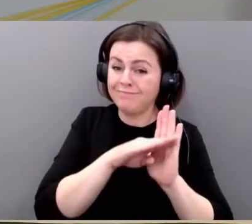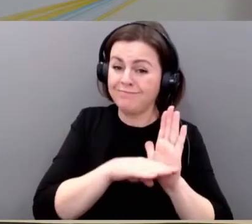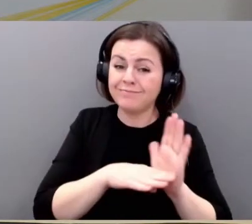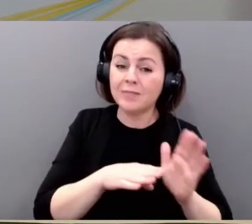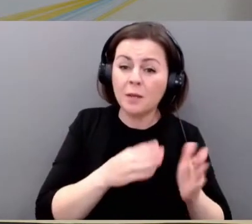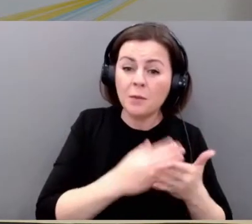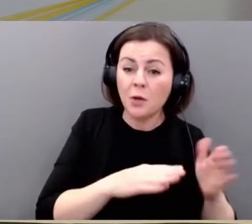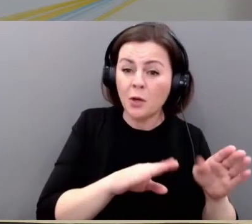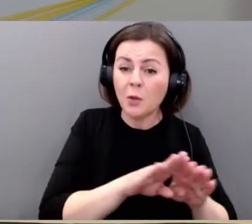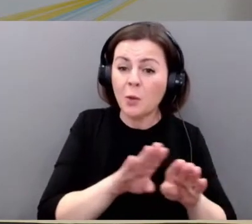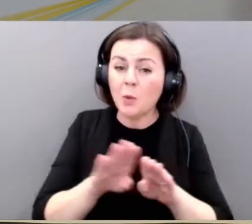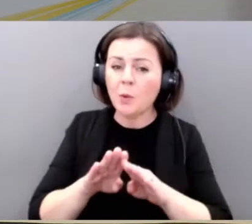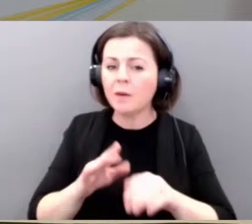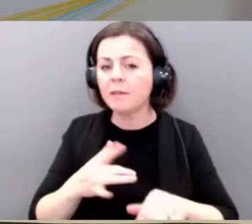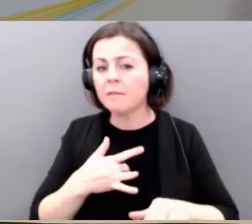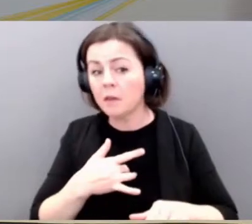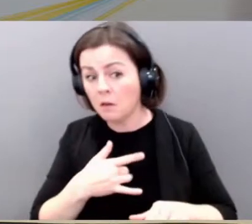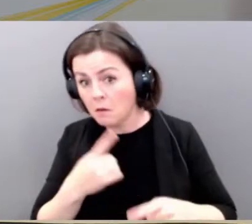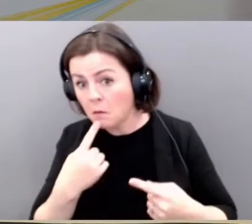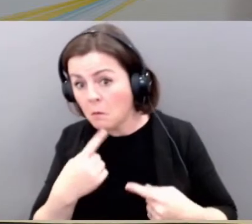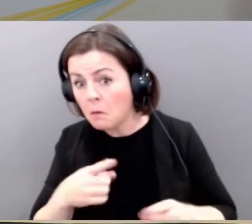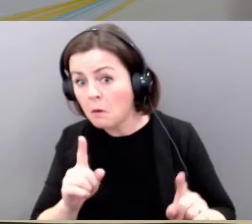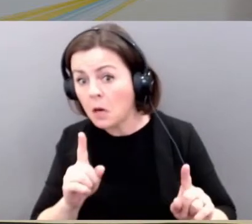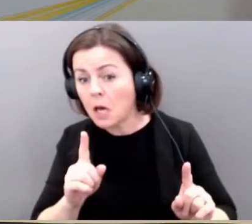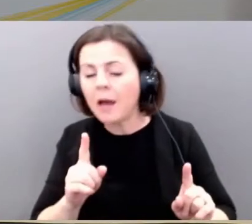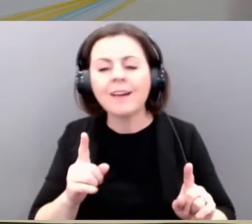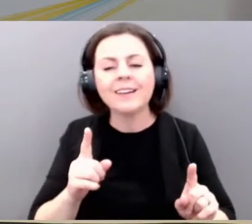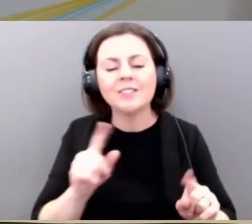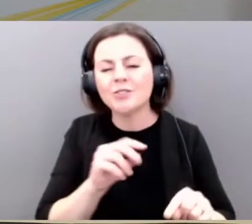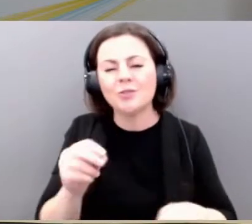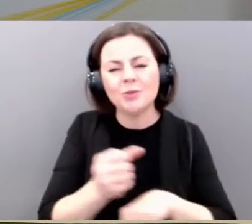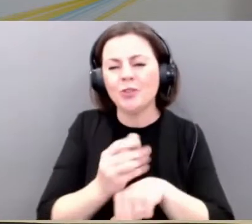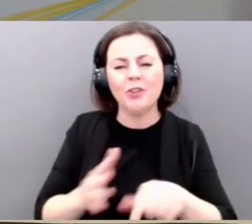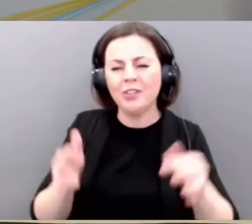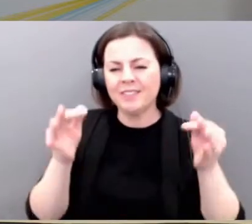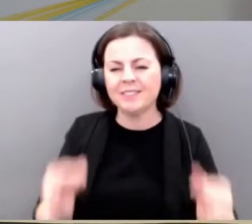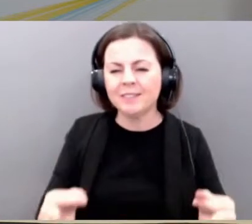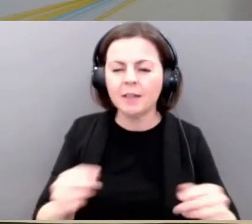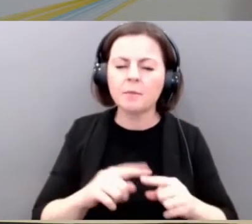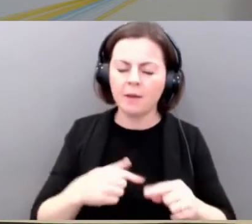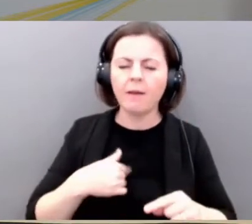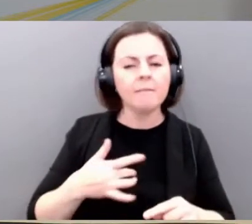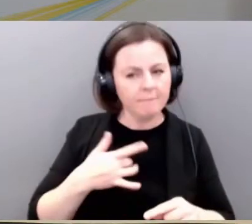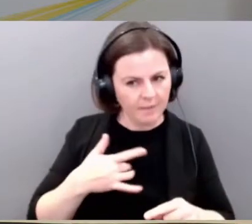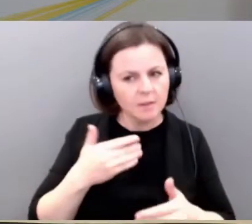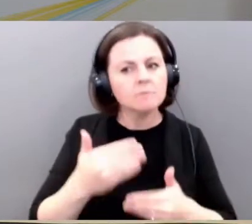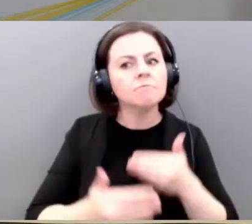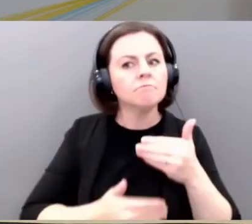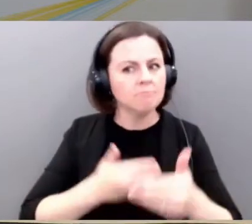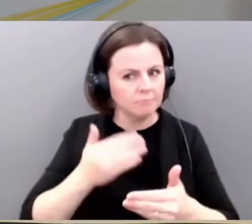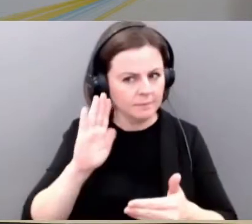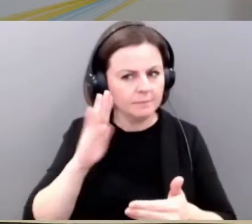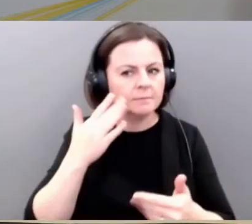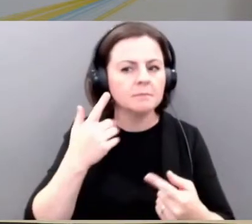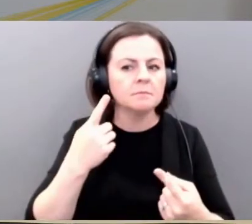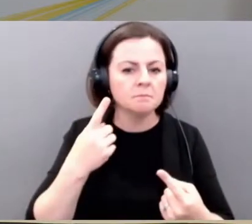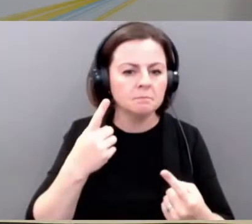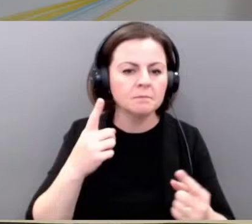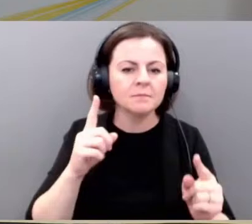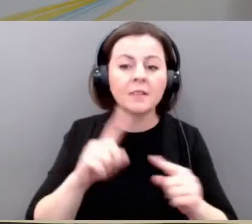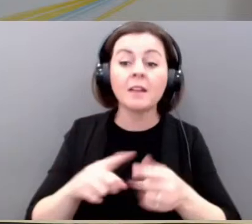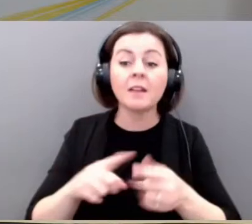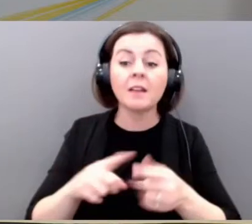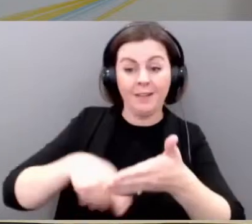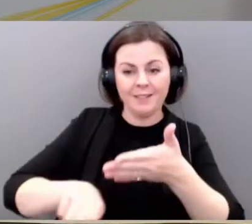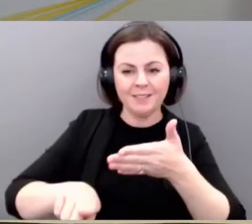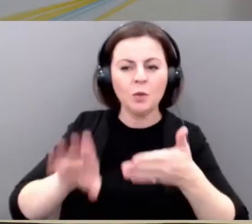making a difference. I think next week we'll be able to give a clearer indication of what coming out